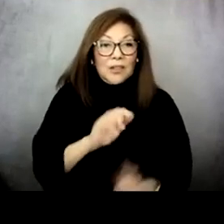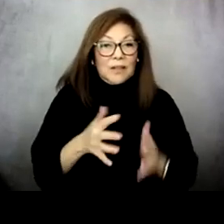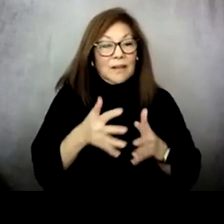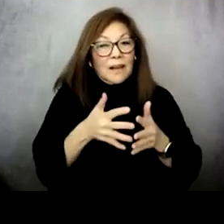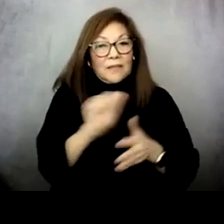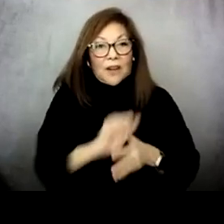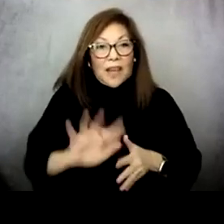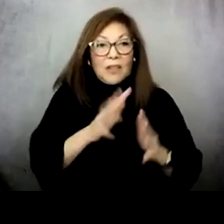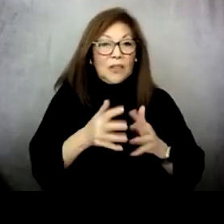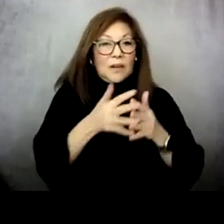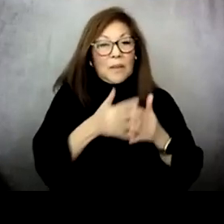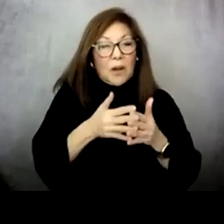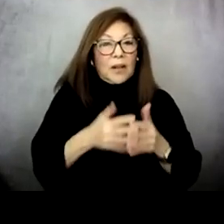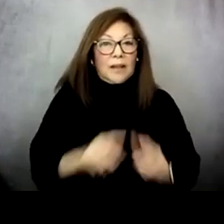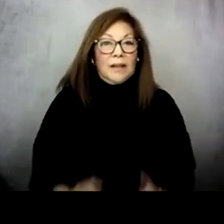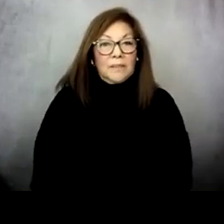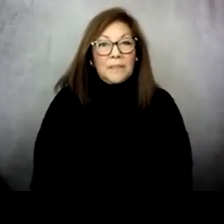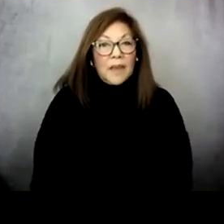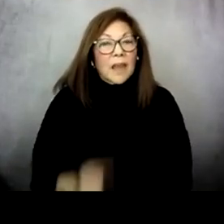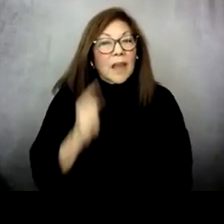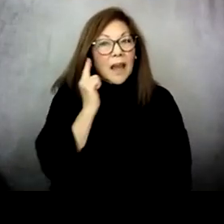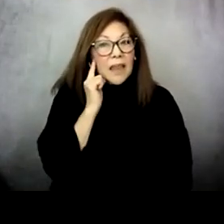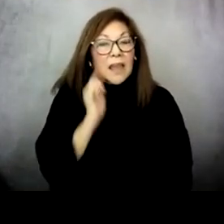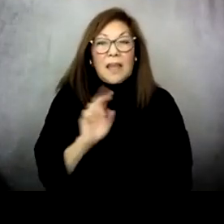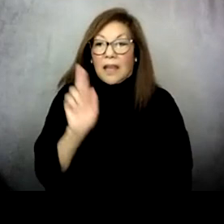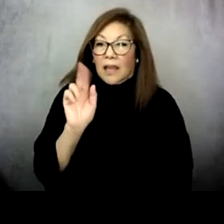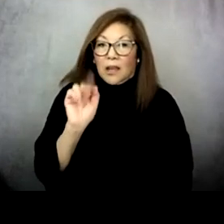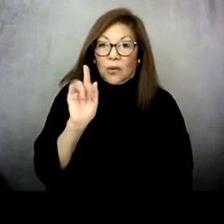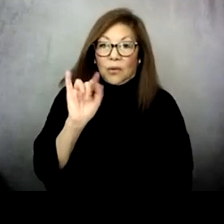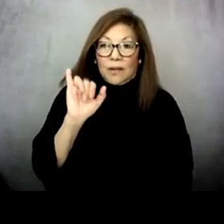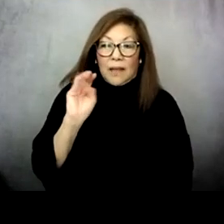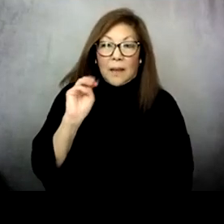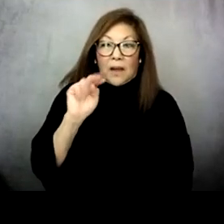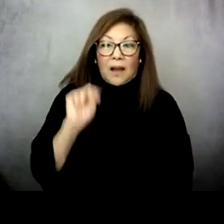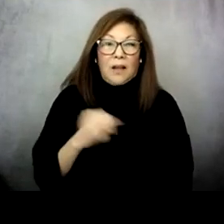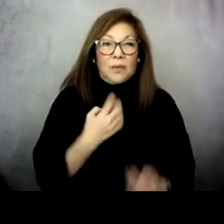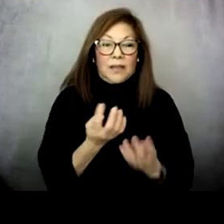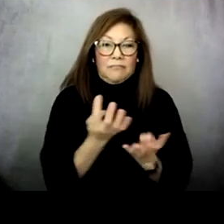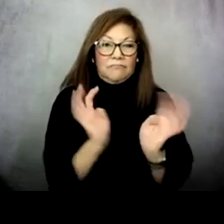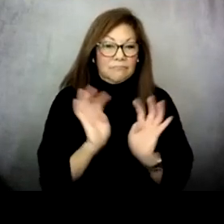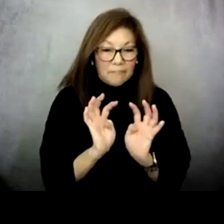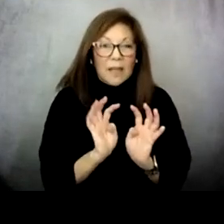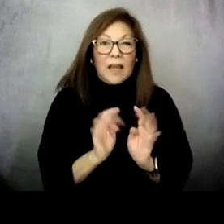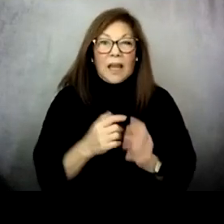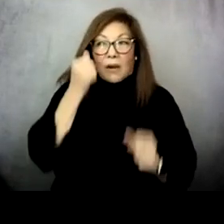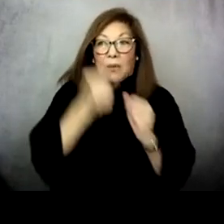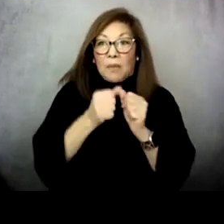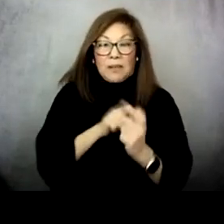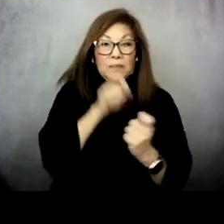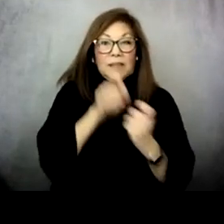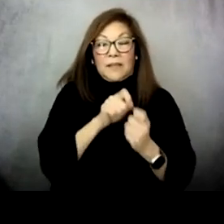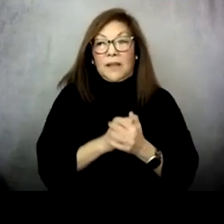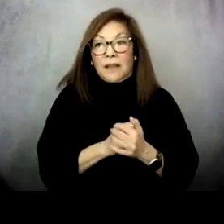because, you know, at Kundiman, where we will sit in a circle, and then I remember specifically there's